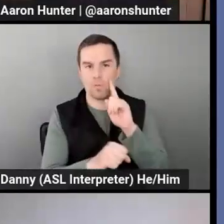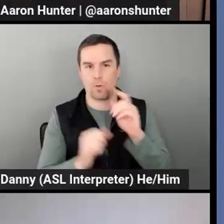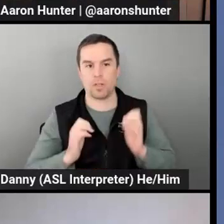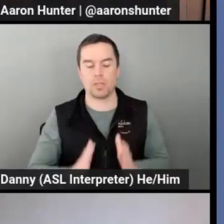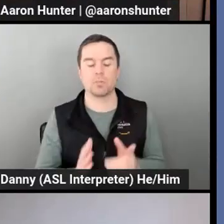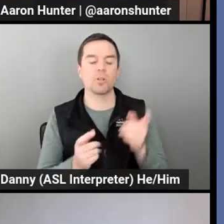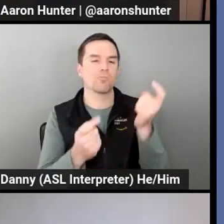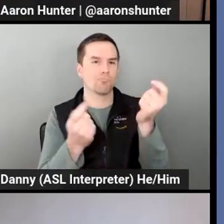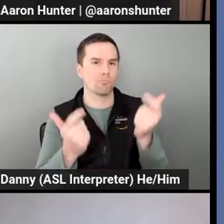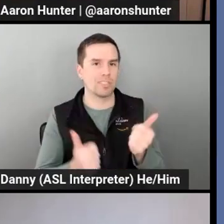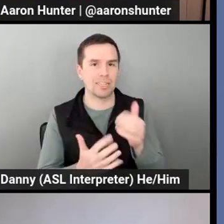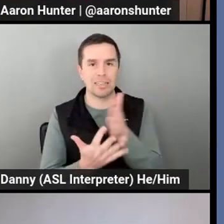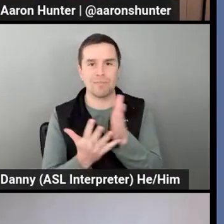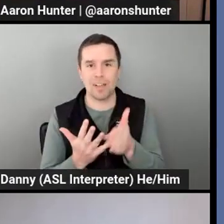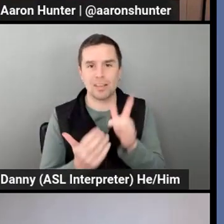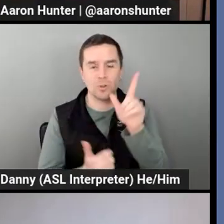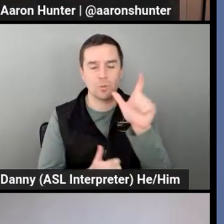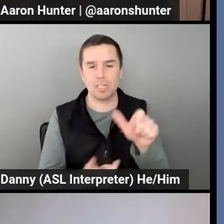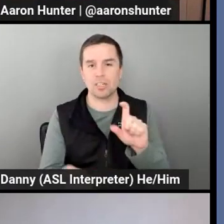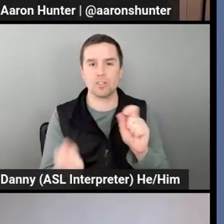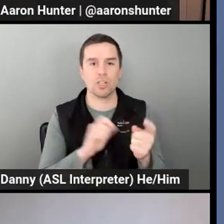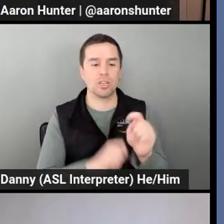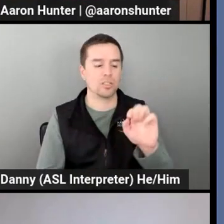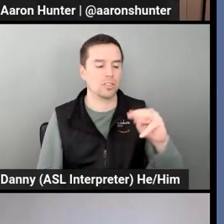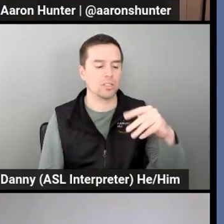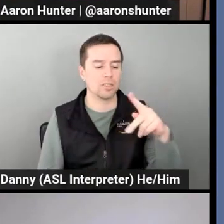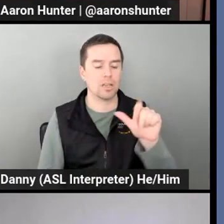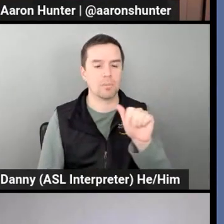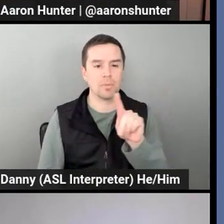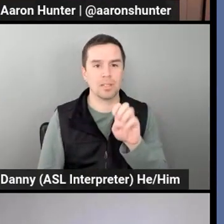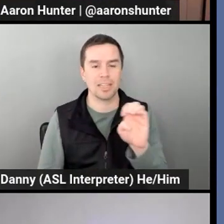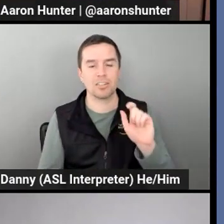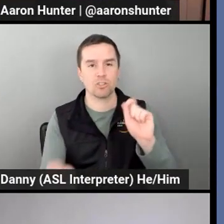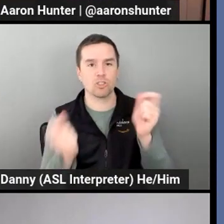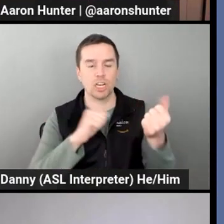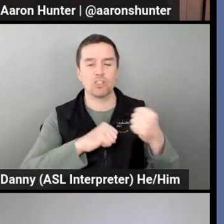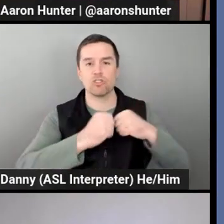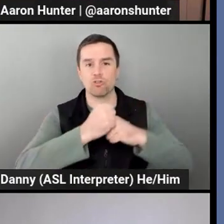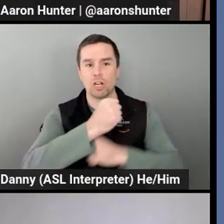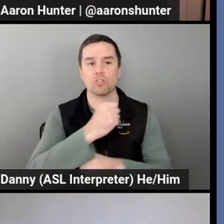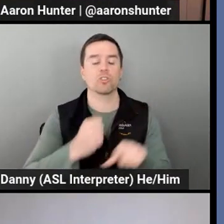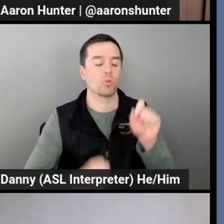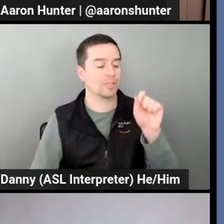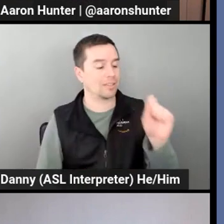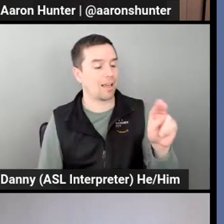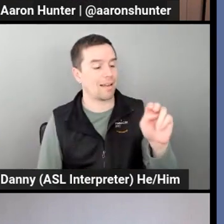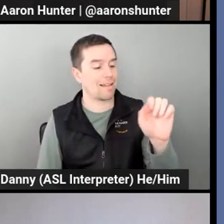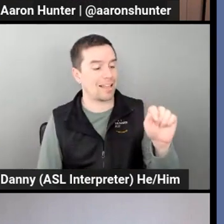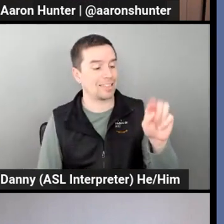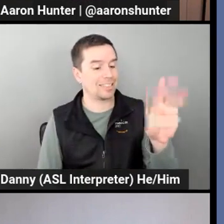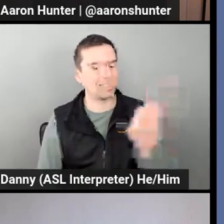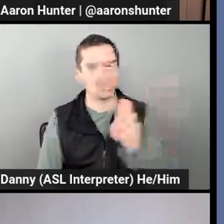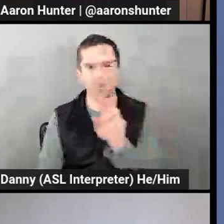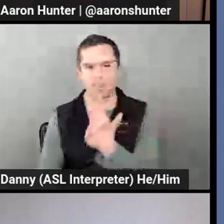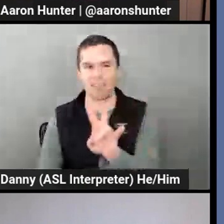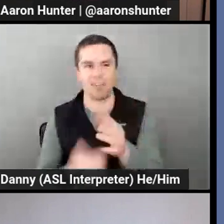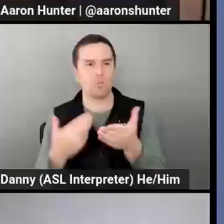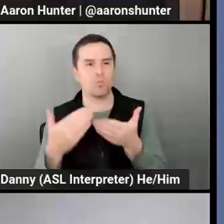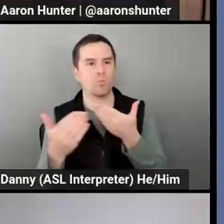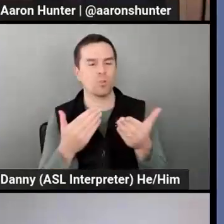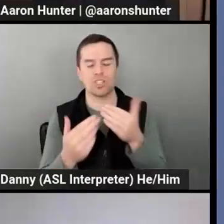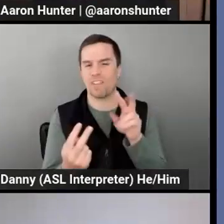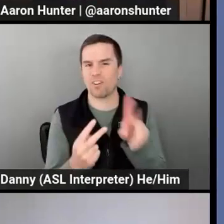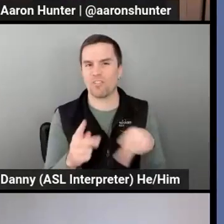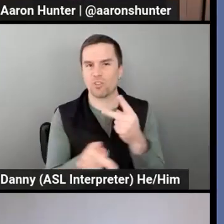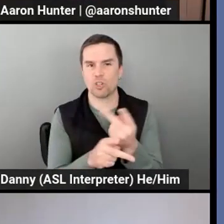you don't need, changing the template and the structure so that it's .NET 6 or .NET 7, whichever version you want, compatible. So